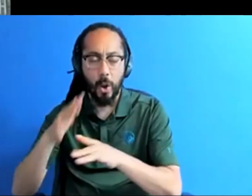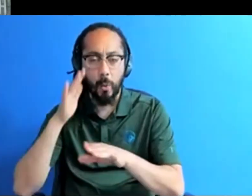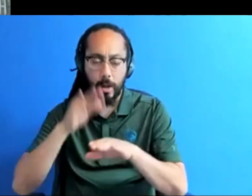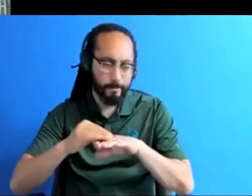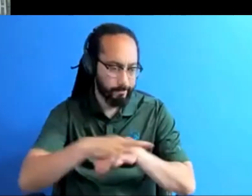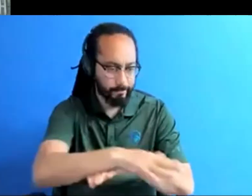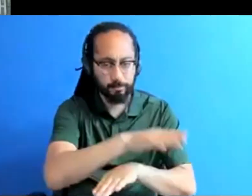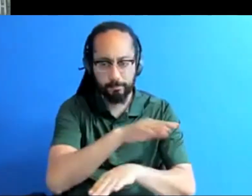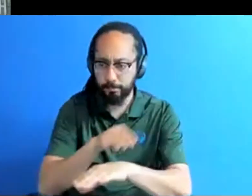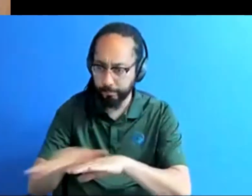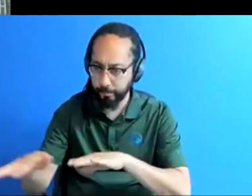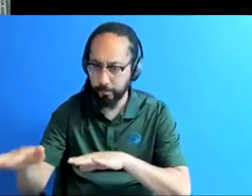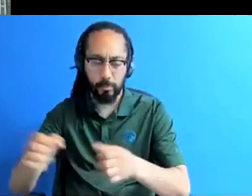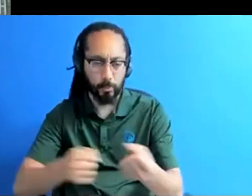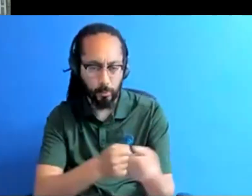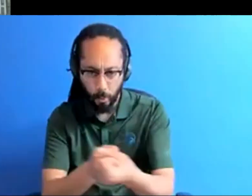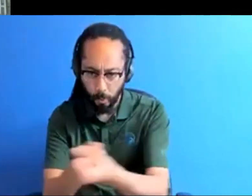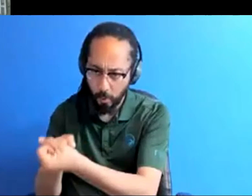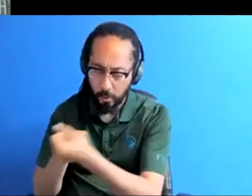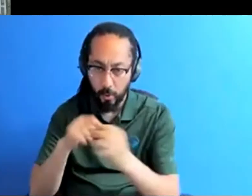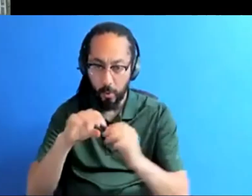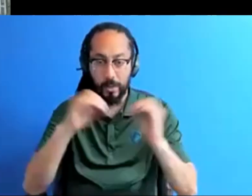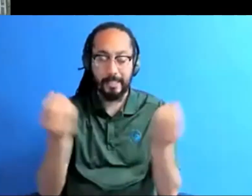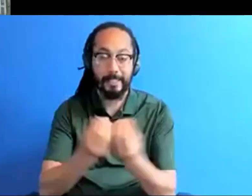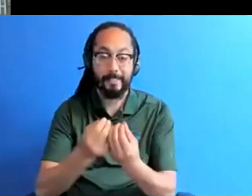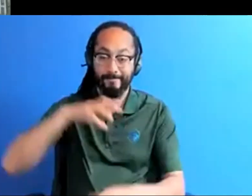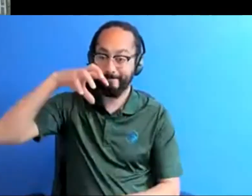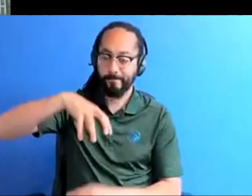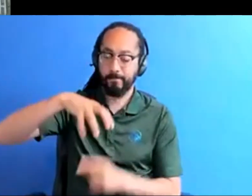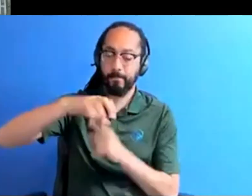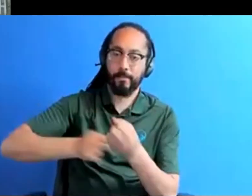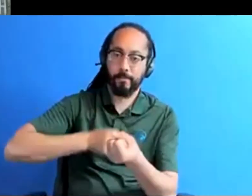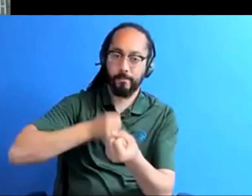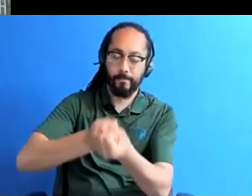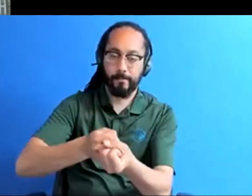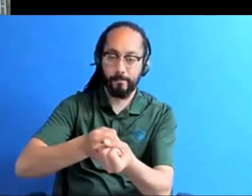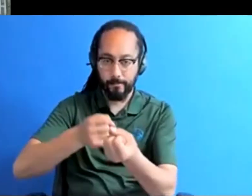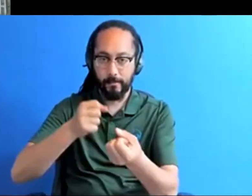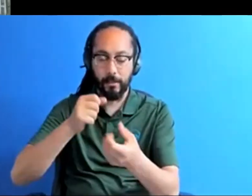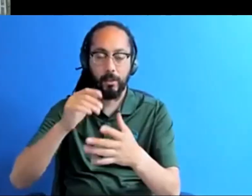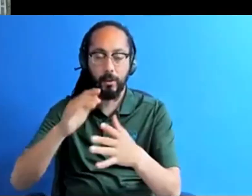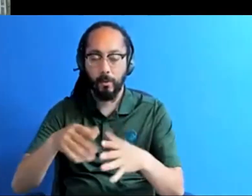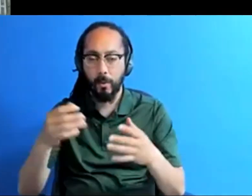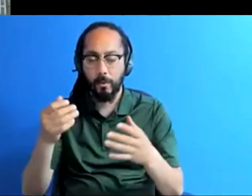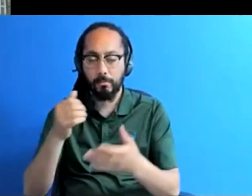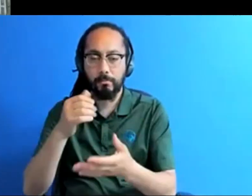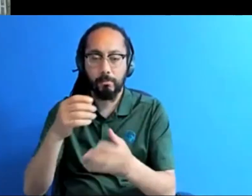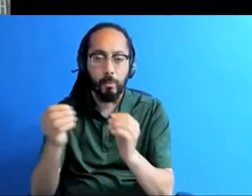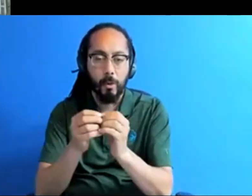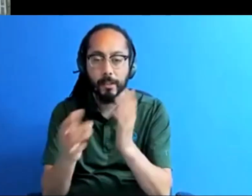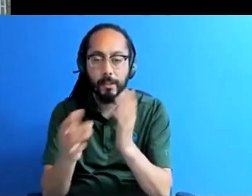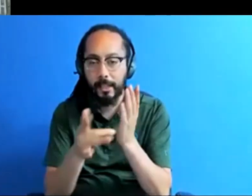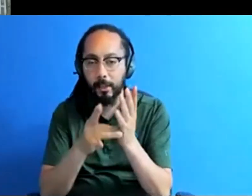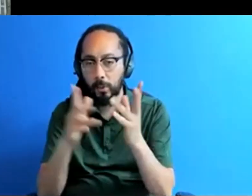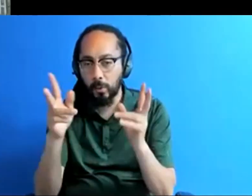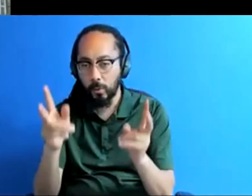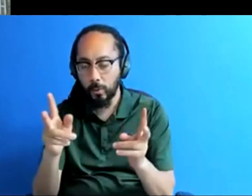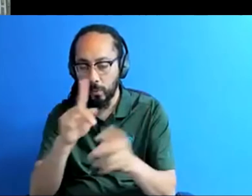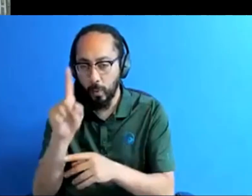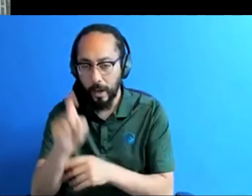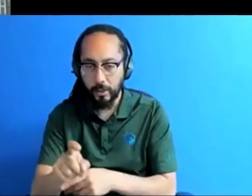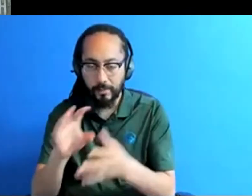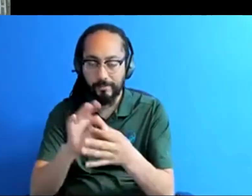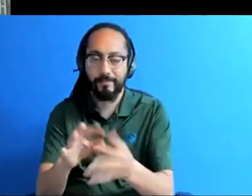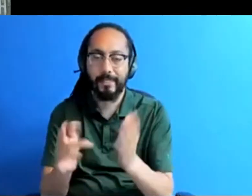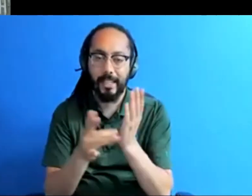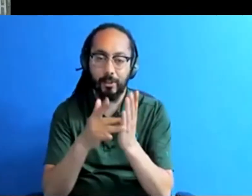supportive organization that can help with some of these more technical questions in terms of the use of digital technologies.